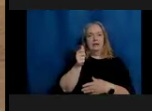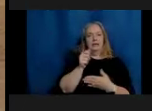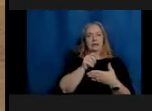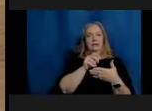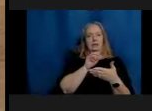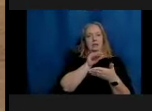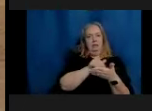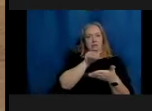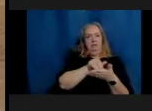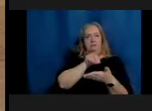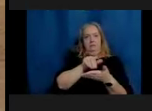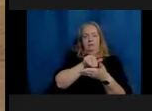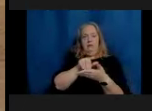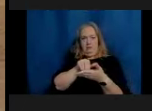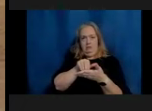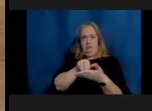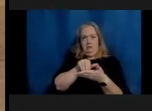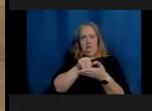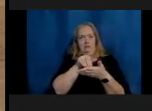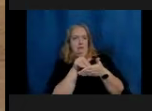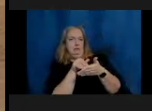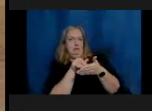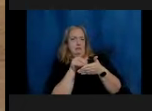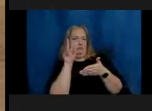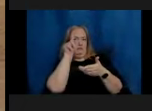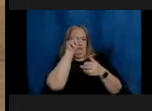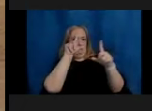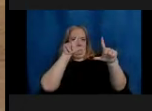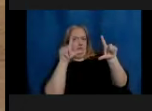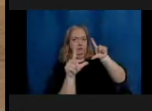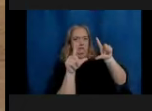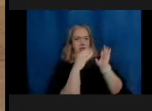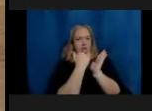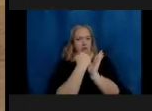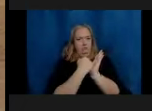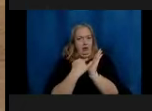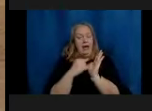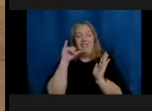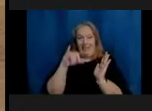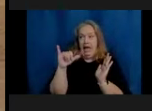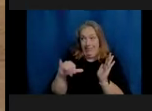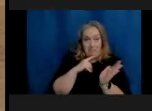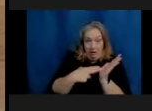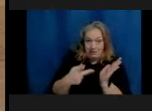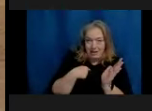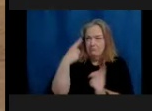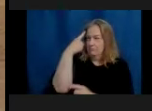we find the source images to prove that he was just going off a different image or not. I don't know. But though that will keep me up at night.